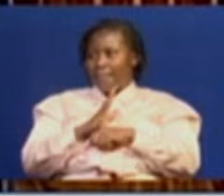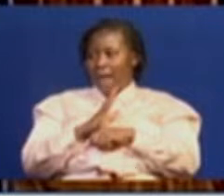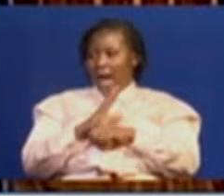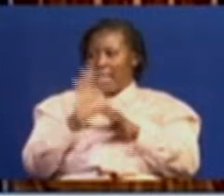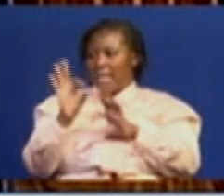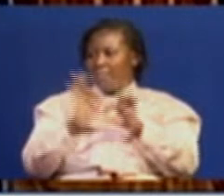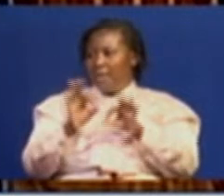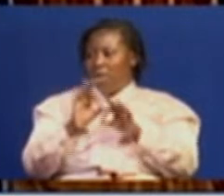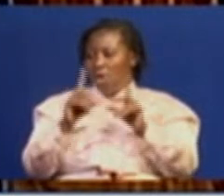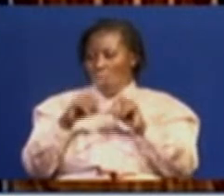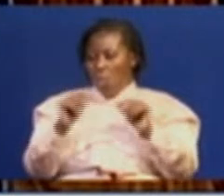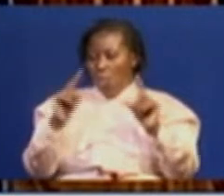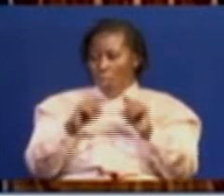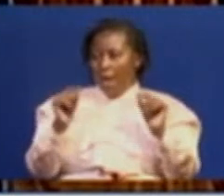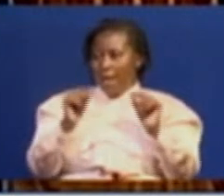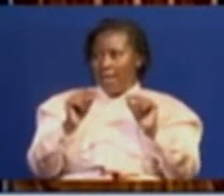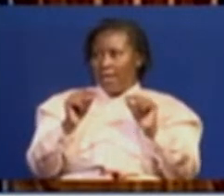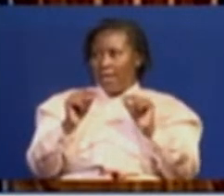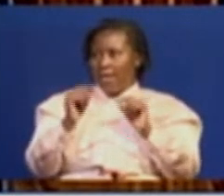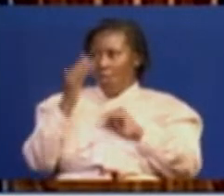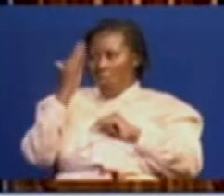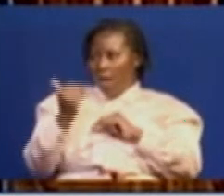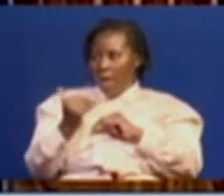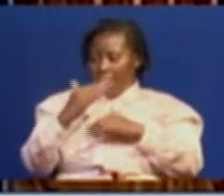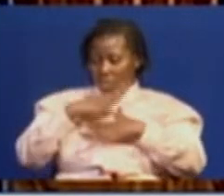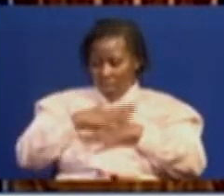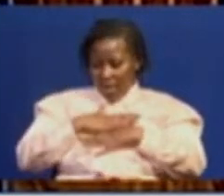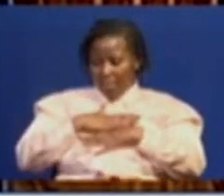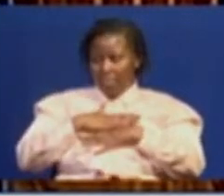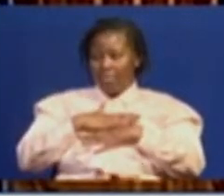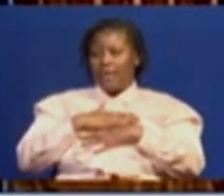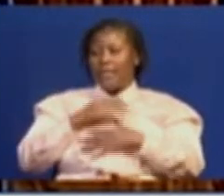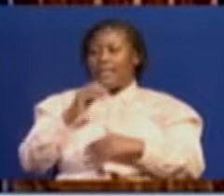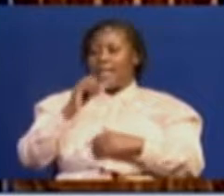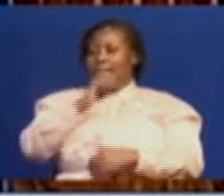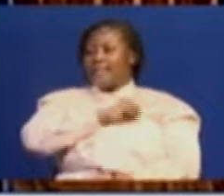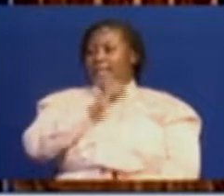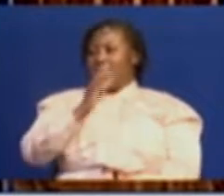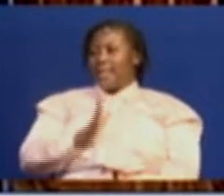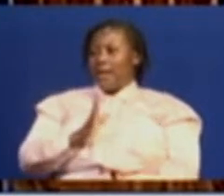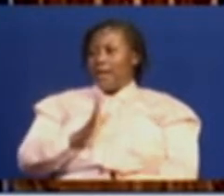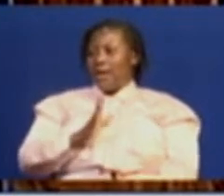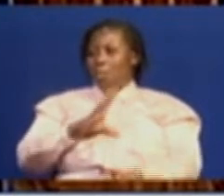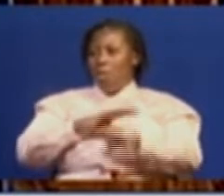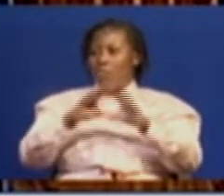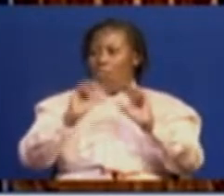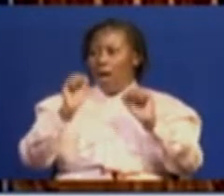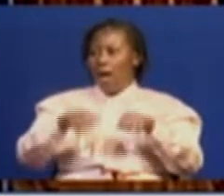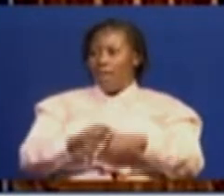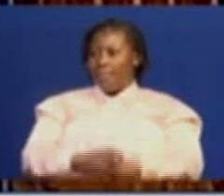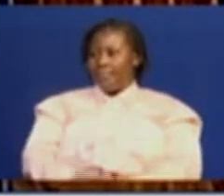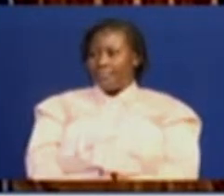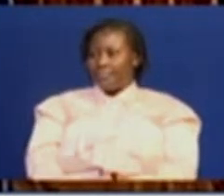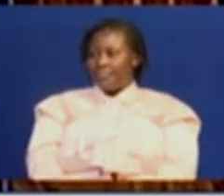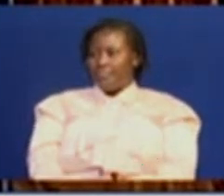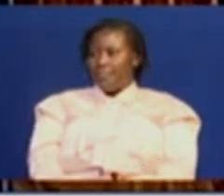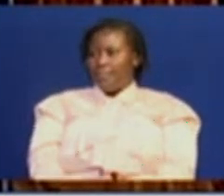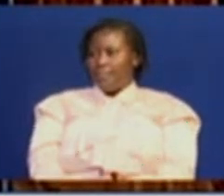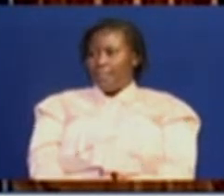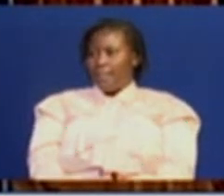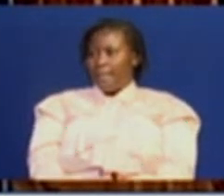translate it and explain by word, so that the Honorable Senator can be comfortable with the